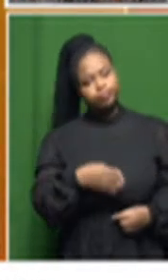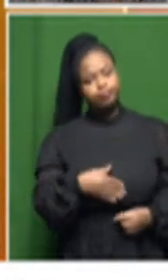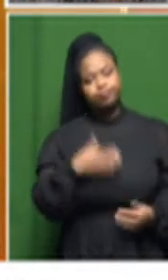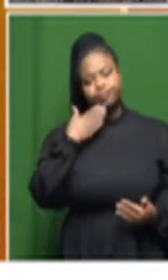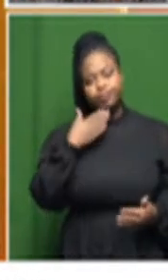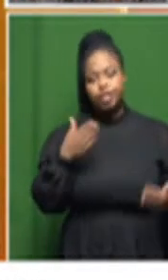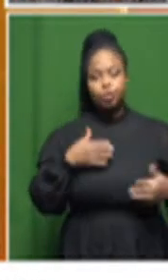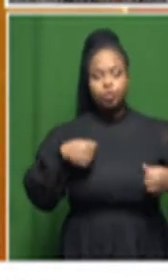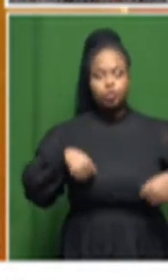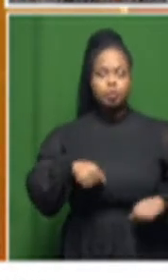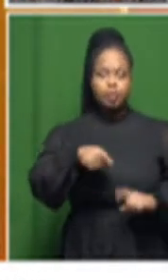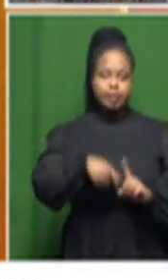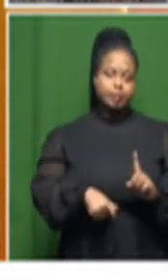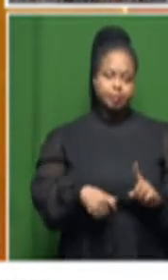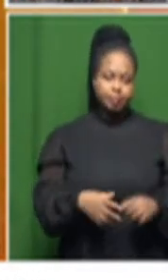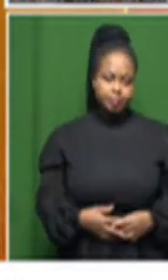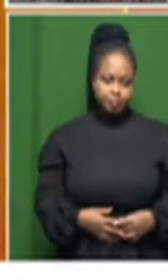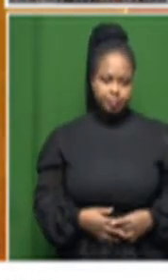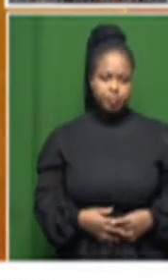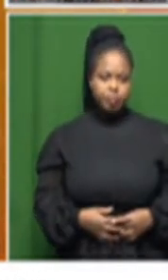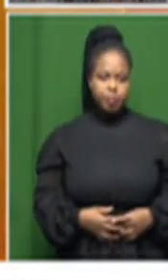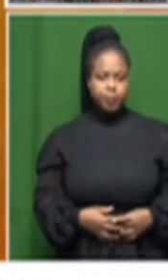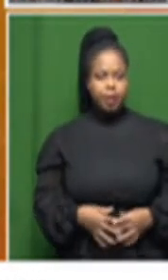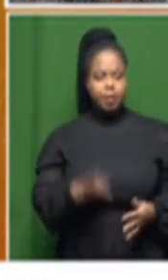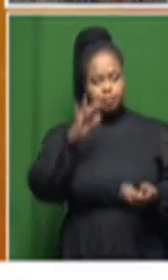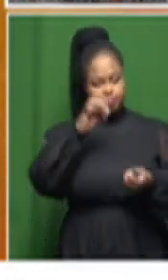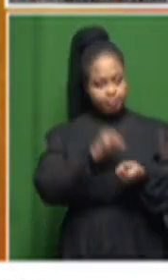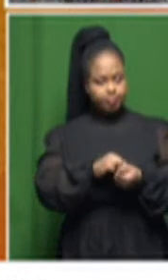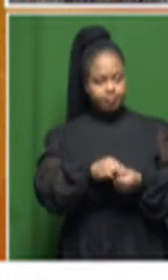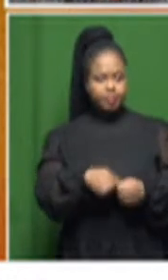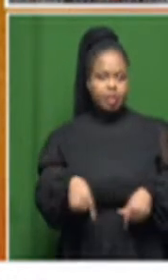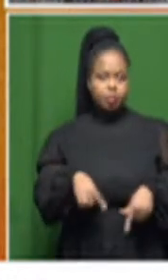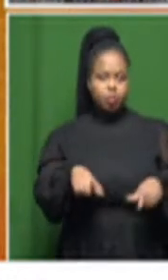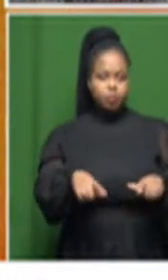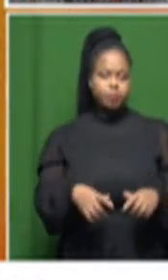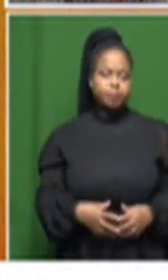thank you, Chairperson. In a nutshell, that's Limpopo.